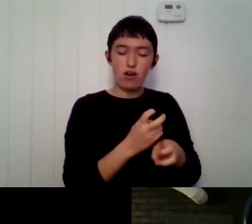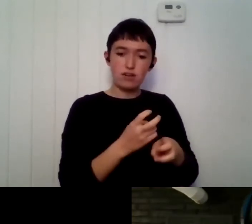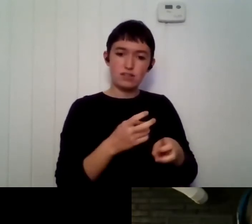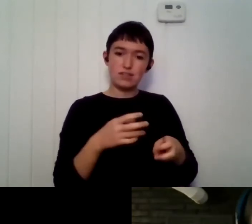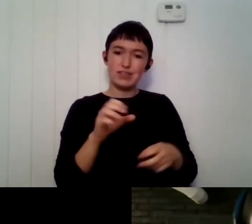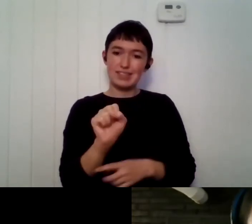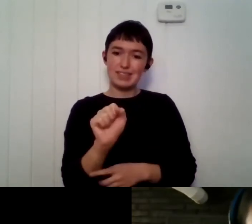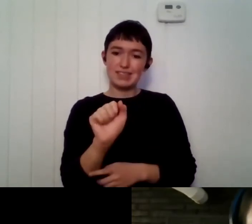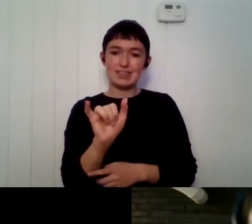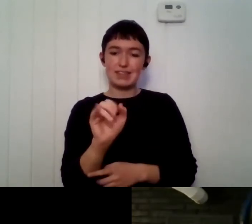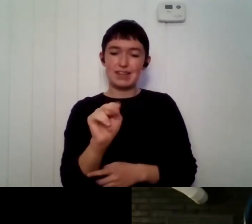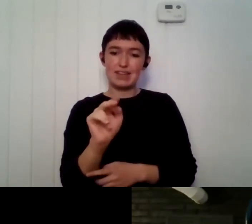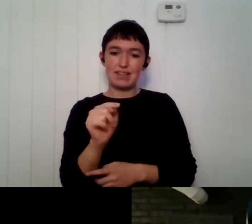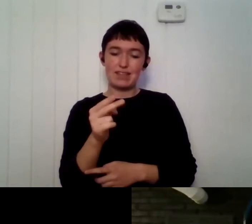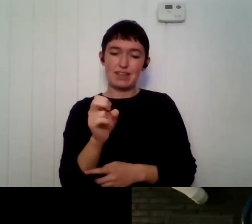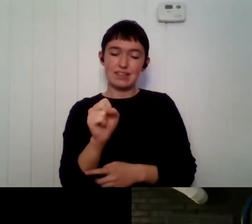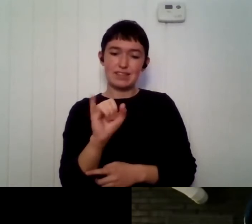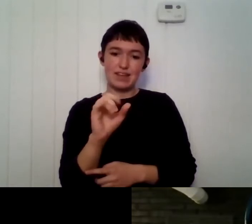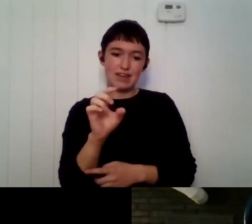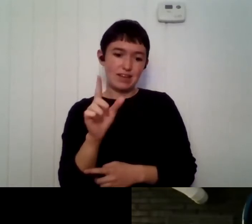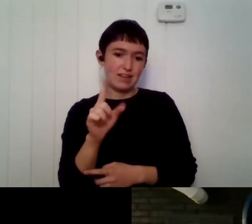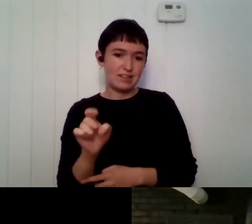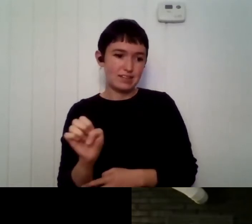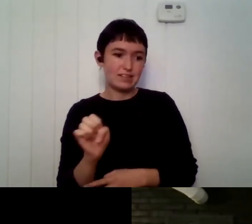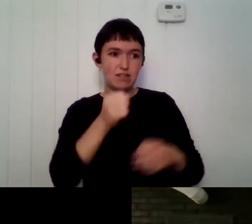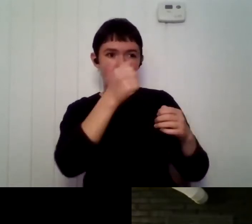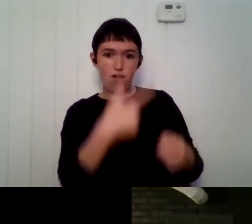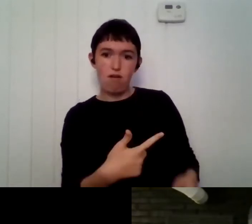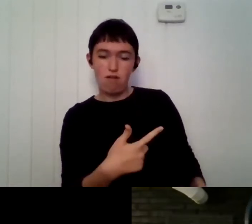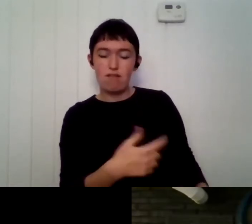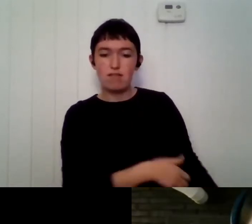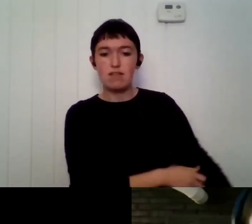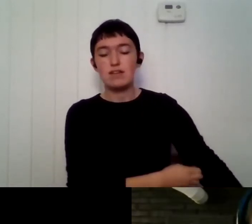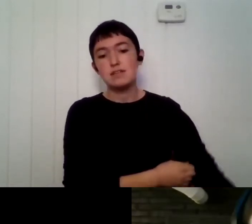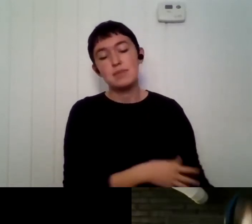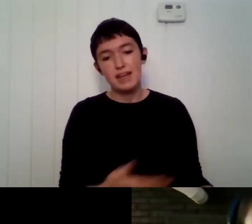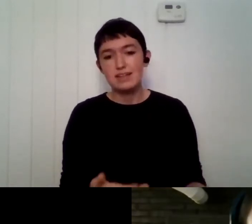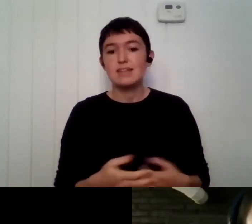complicated synthetic pathways for generating certain molecules, then